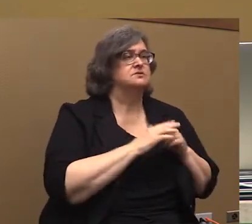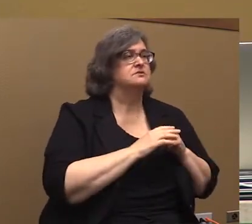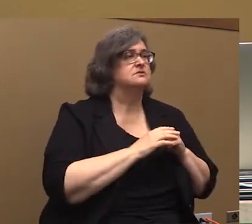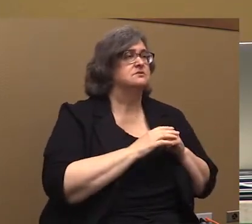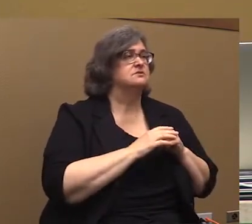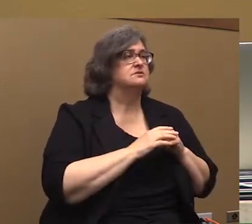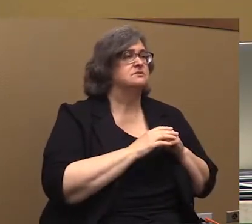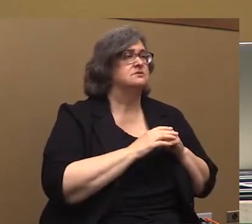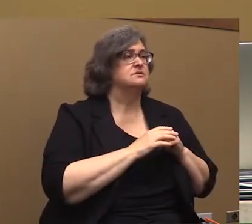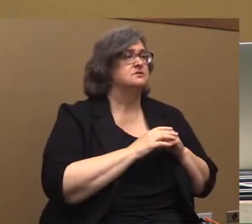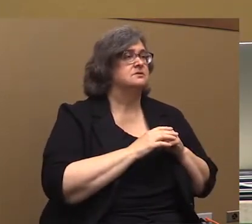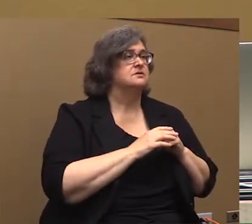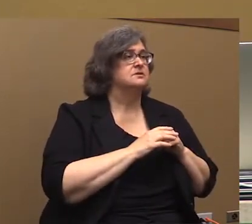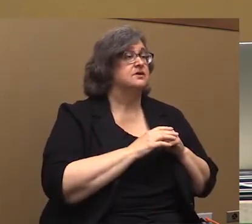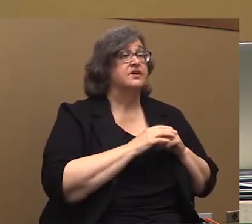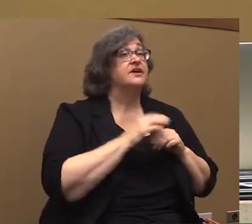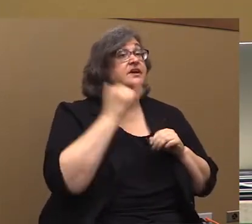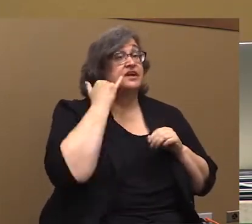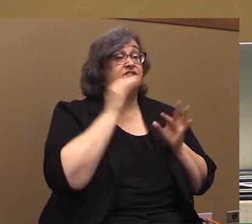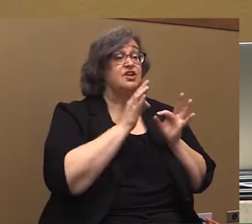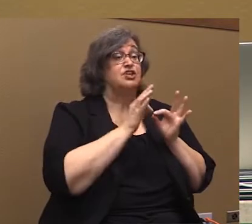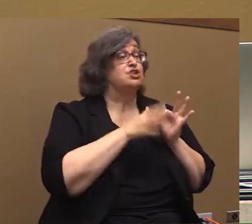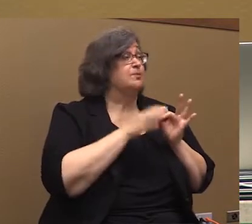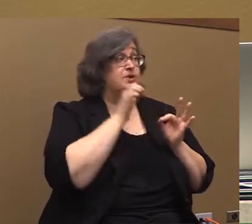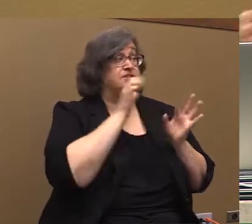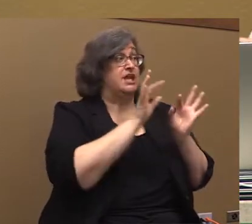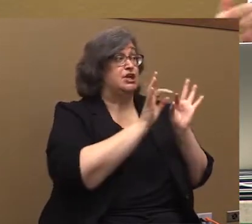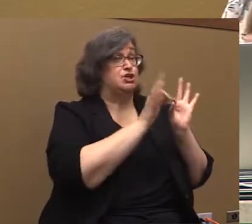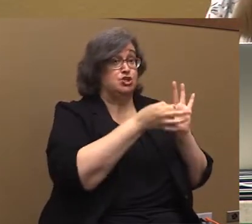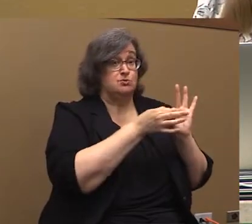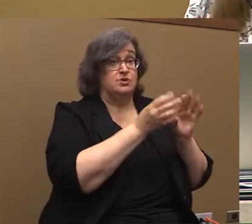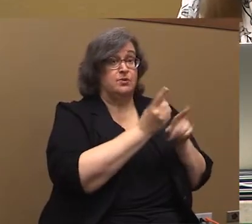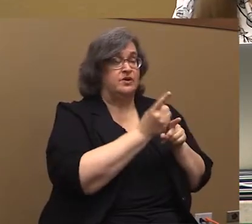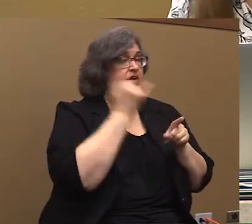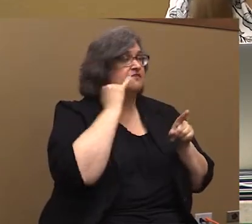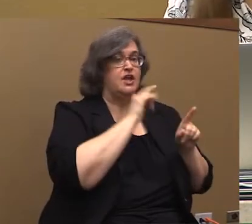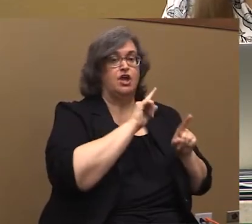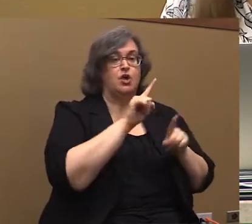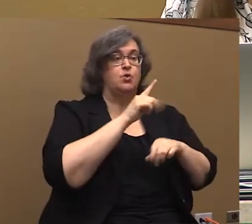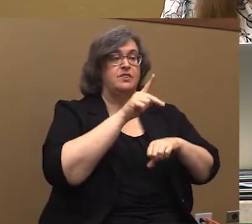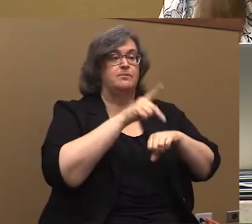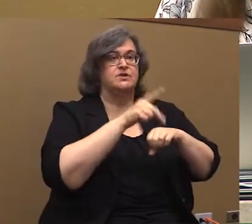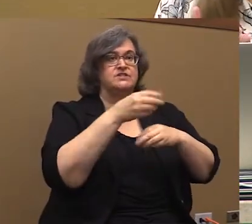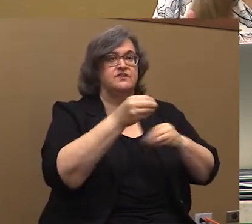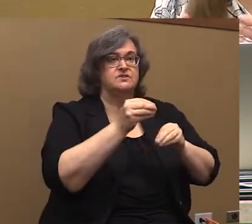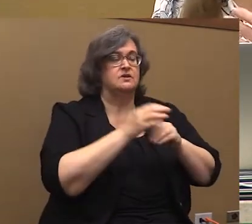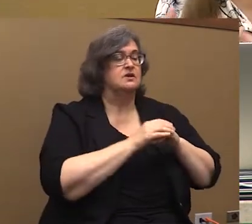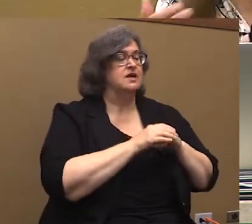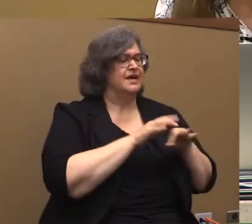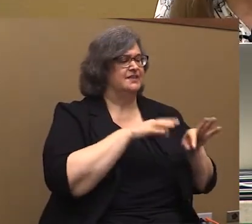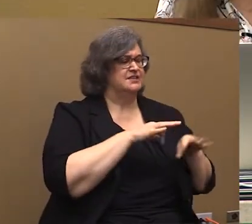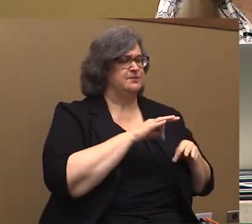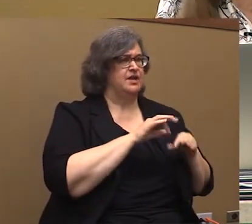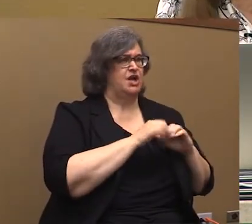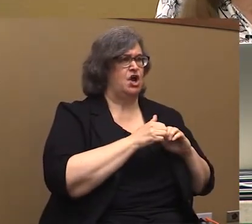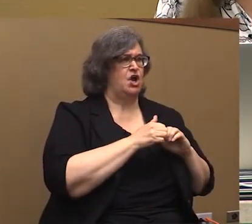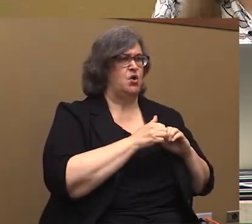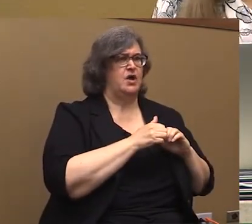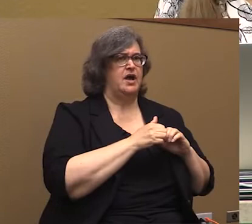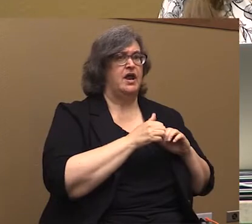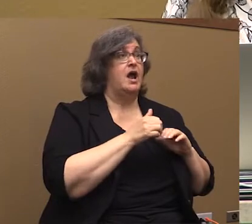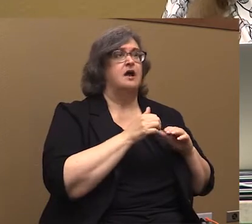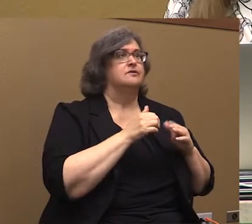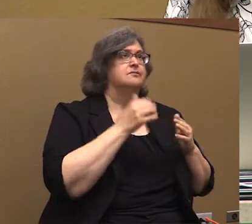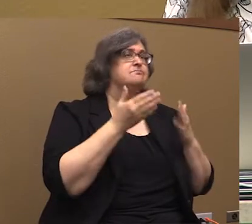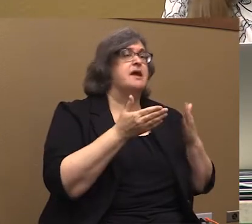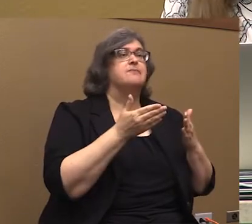or informal kind of language that is not translating that. When they go to the principal's office,